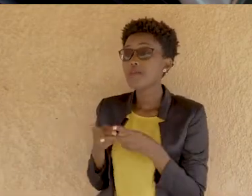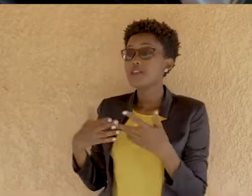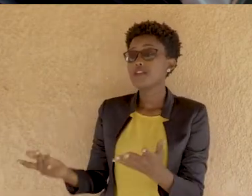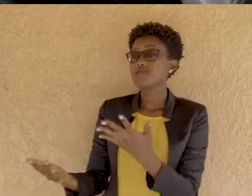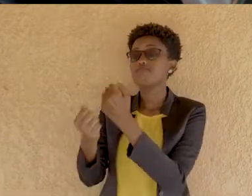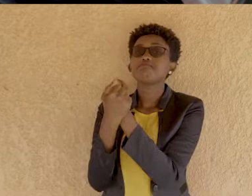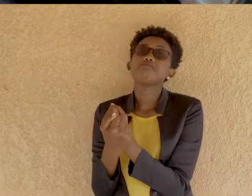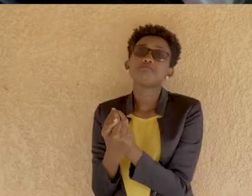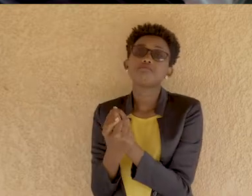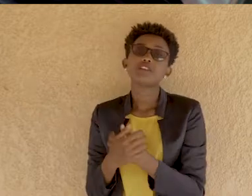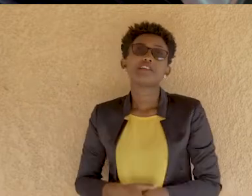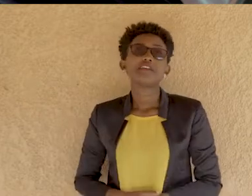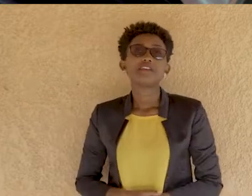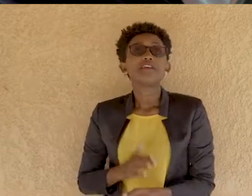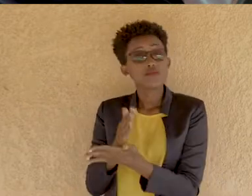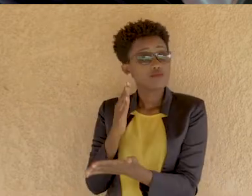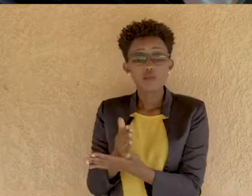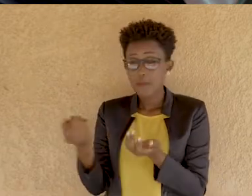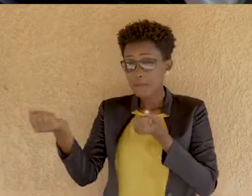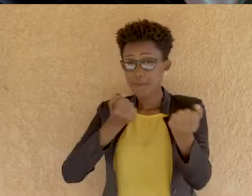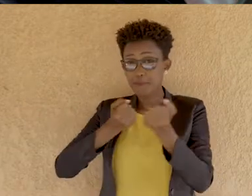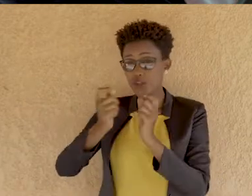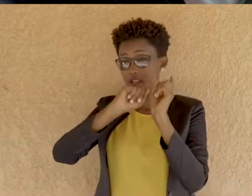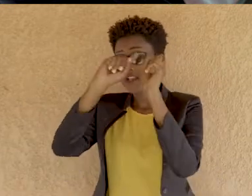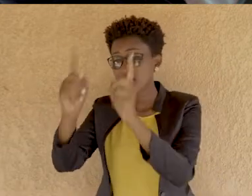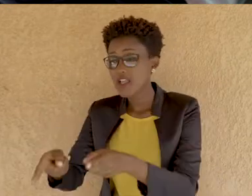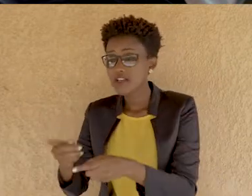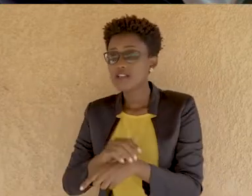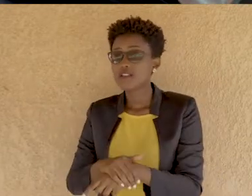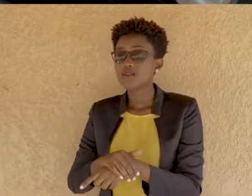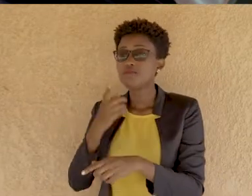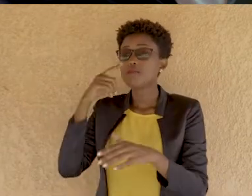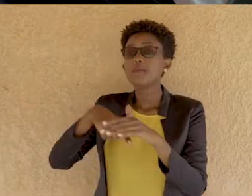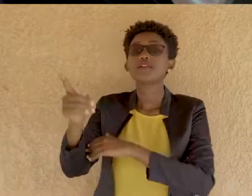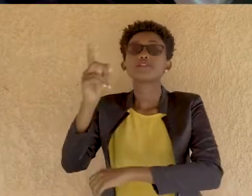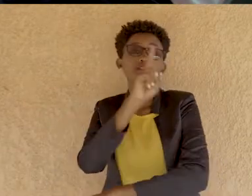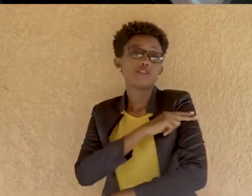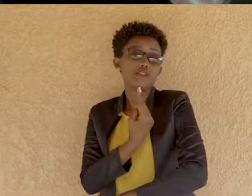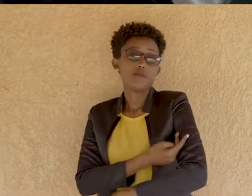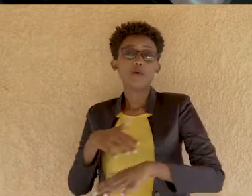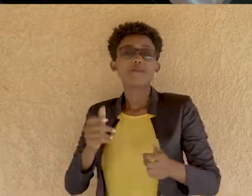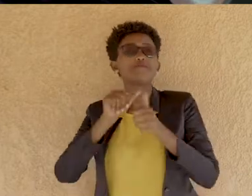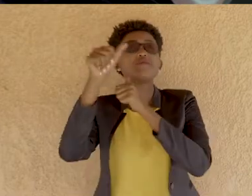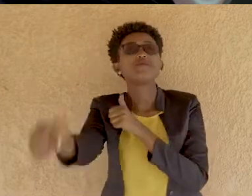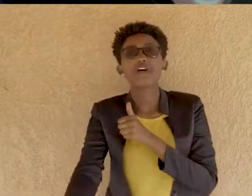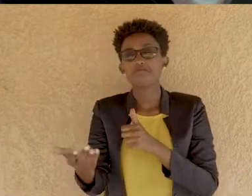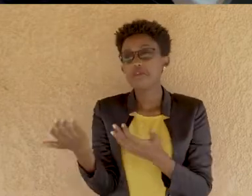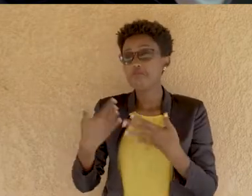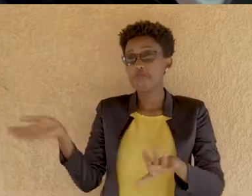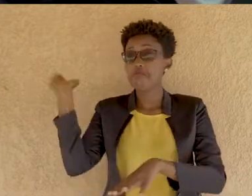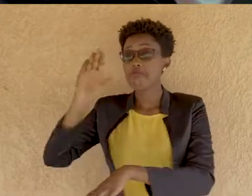that had brought me to prison took me to a hospital, then they brought me back to prison. Ariko